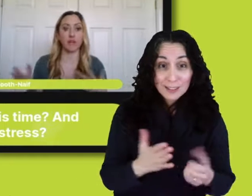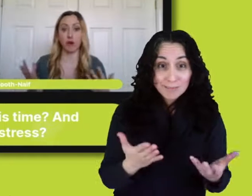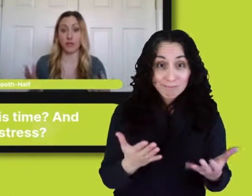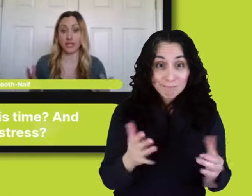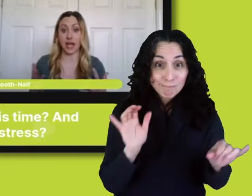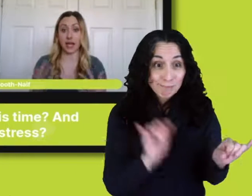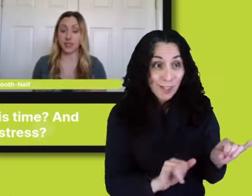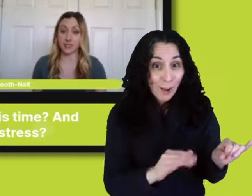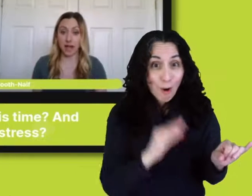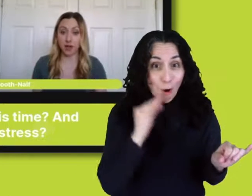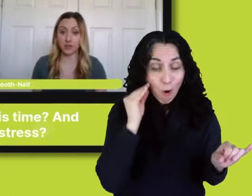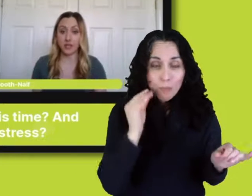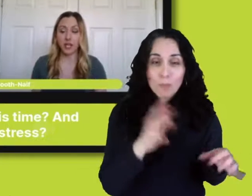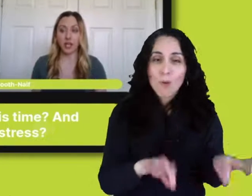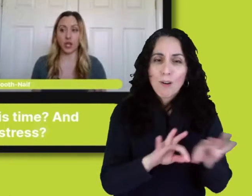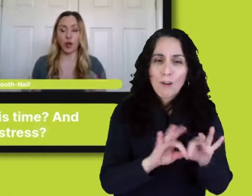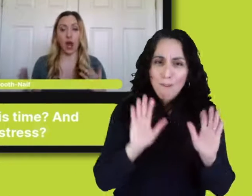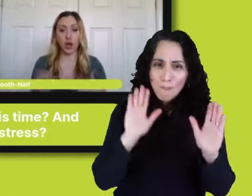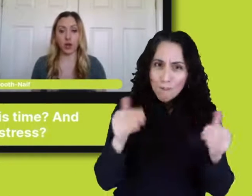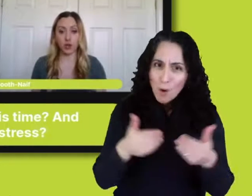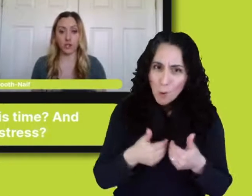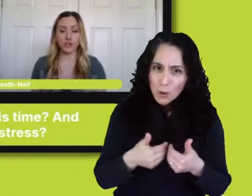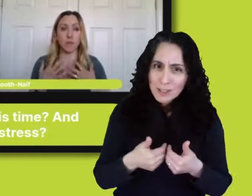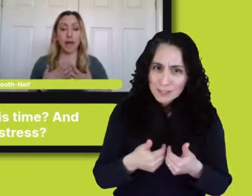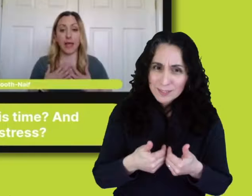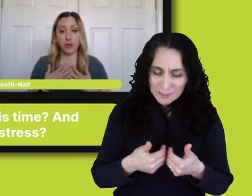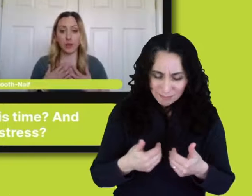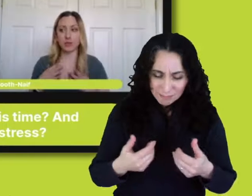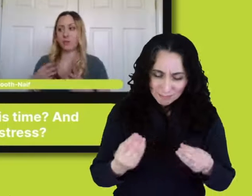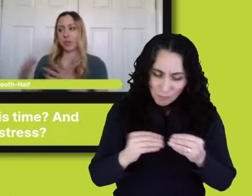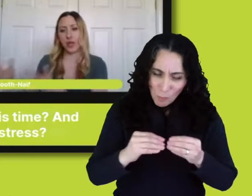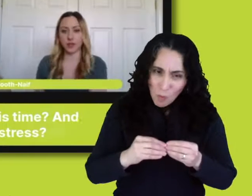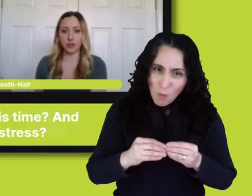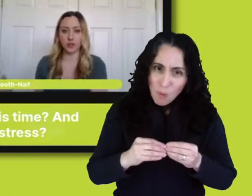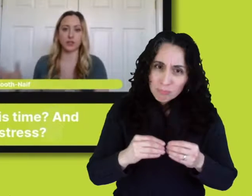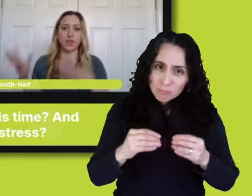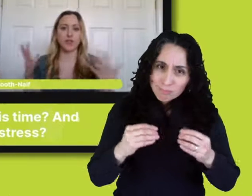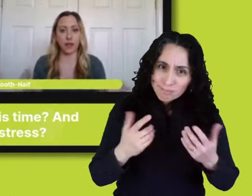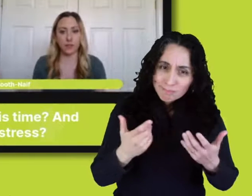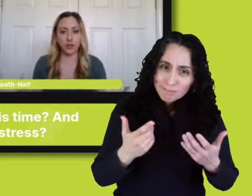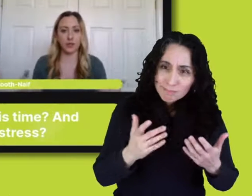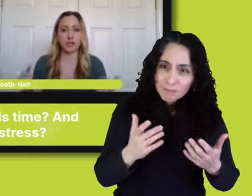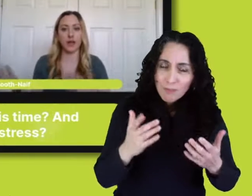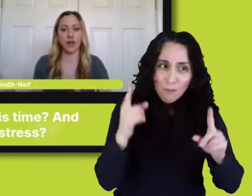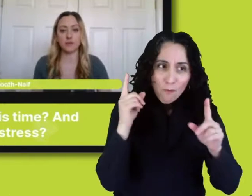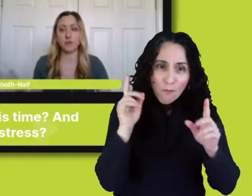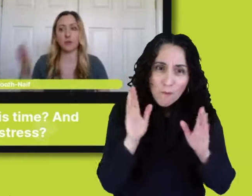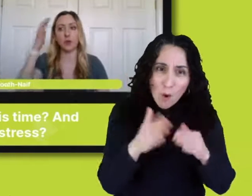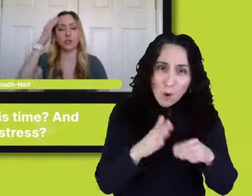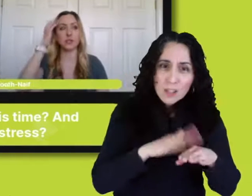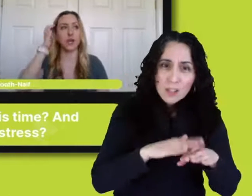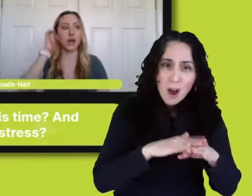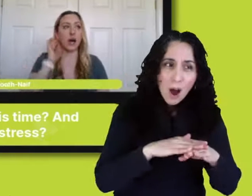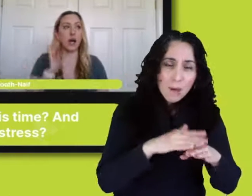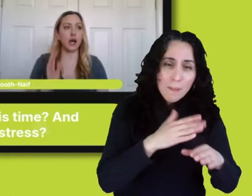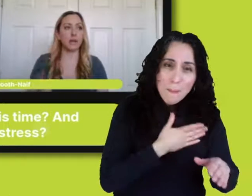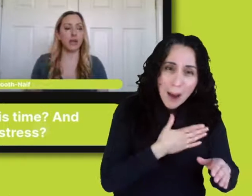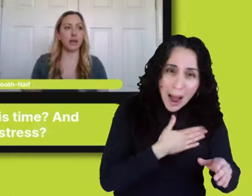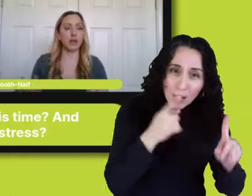really just start focusing on ourselves, our goals. So my goals, Briella's goals, our family goals, my husband's